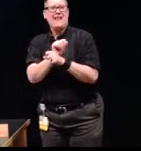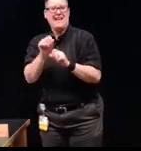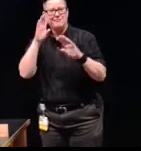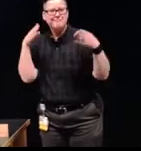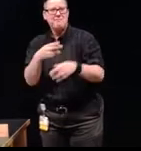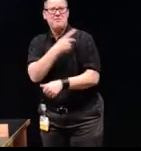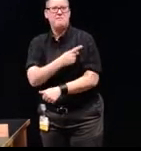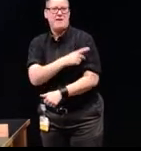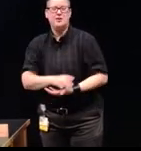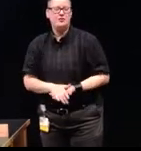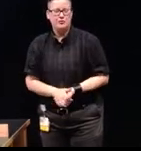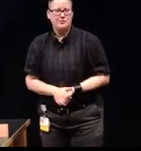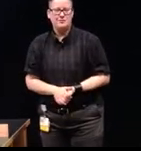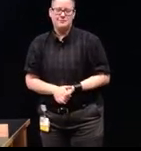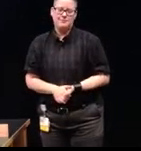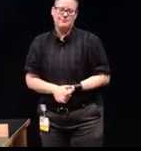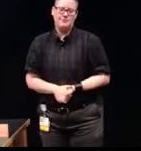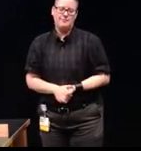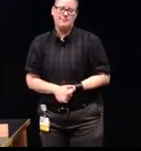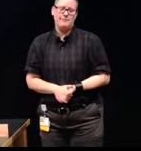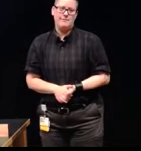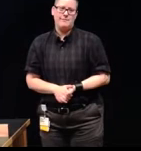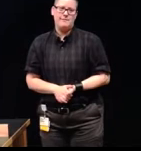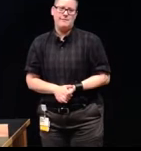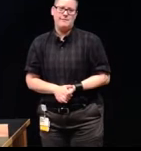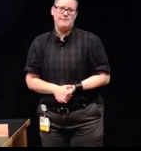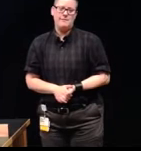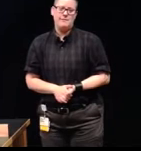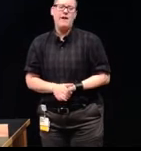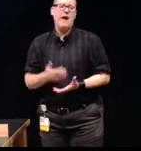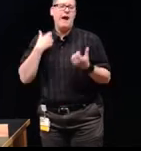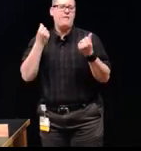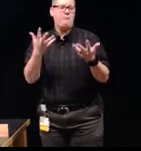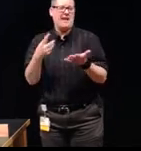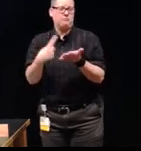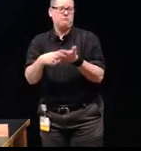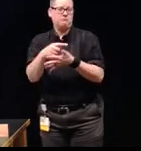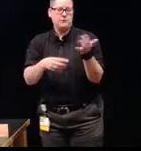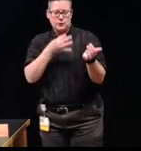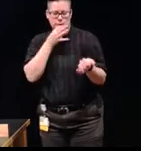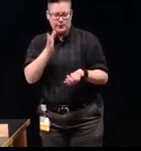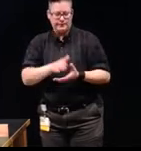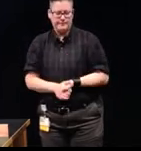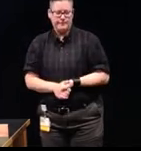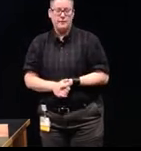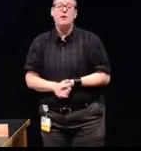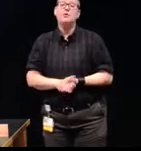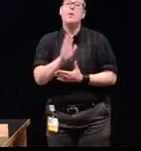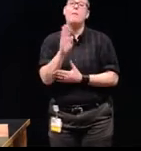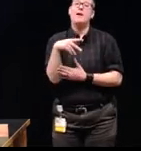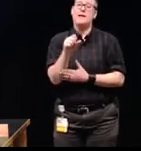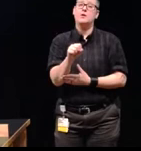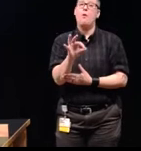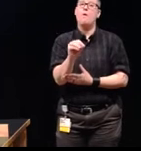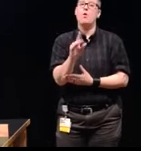number of gaps, and we'll talk about those gaps and how to address them. And while the biopsychosocial formulation, which